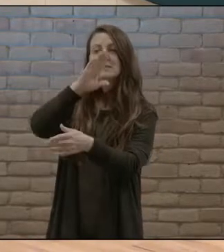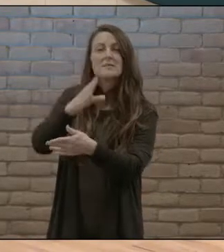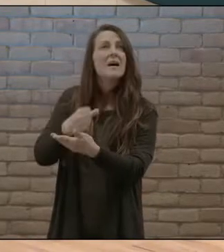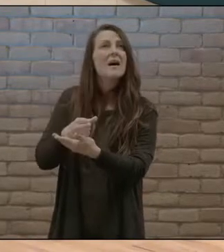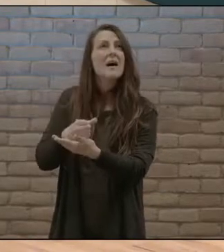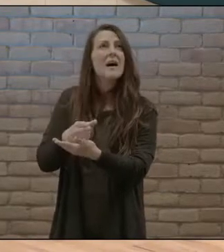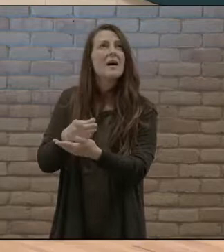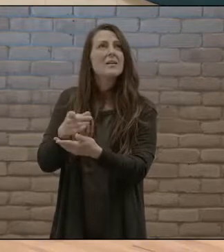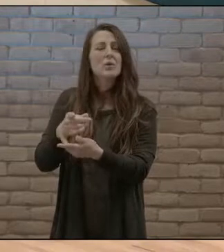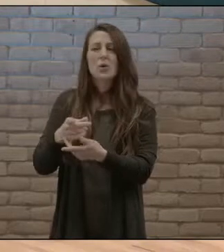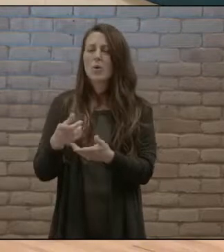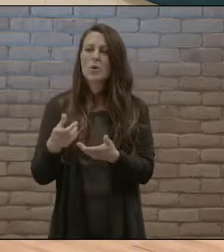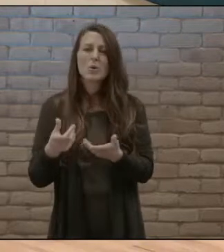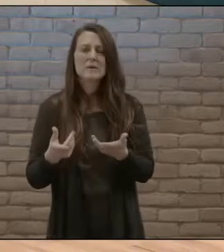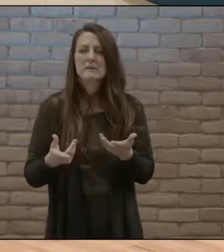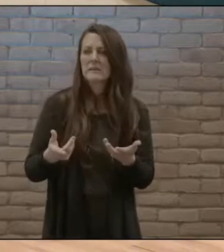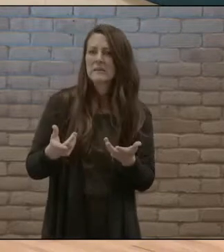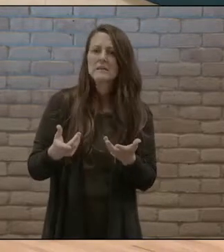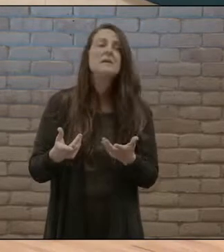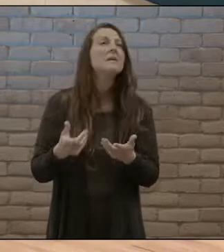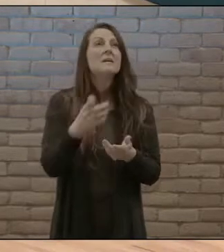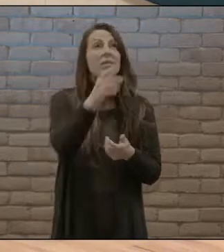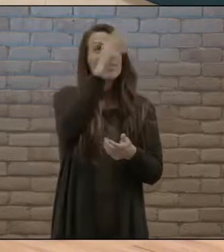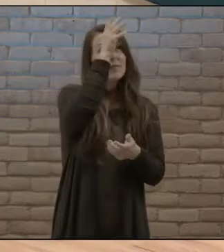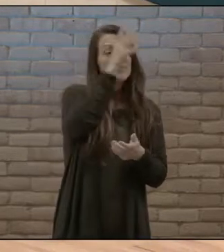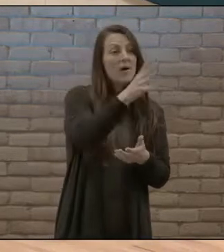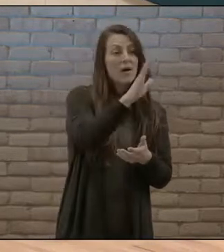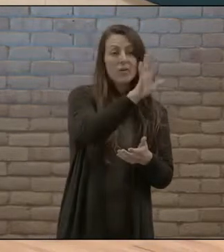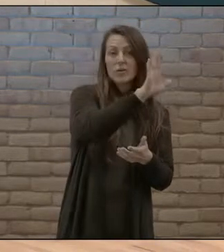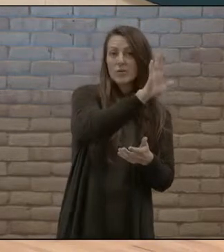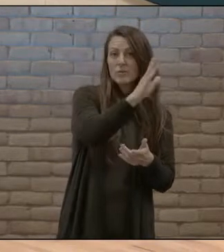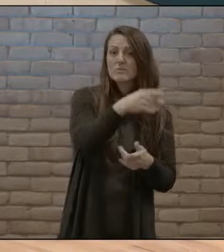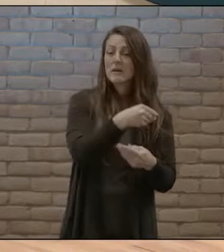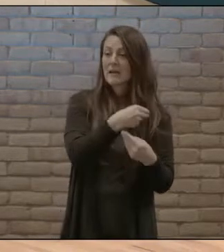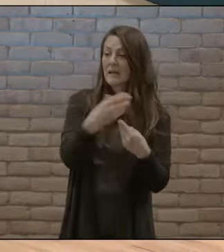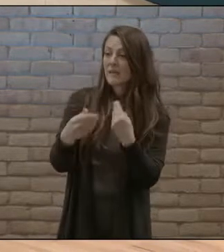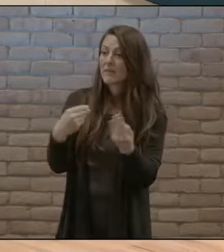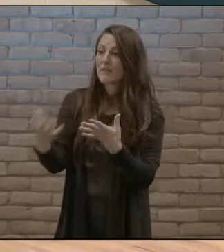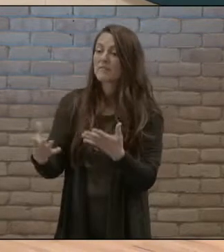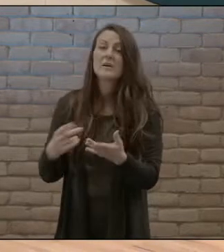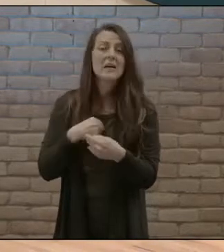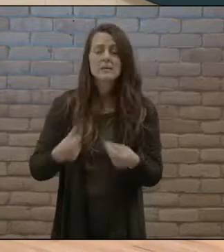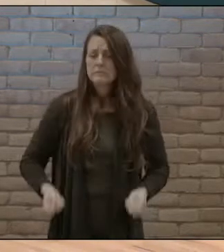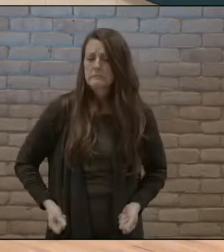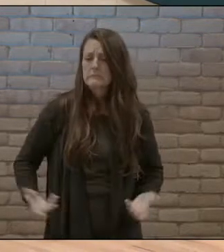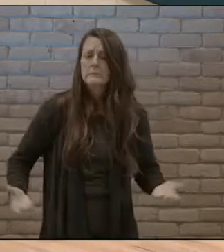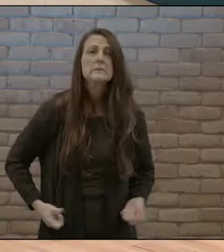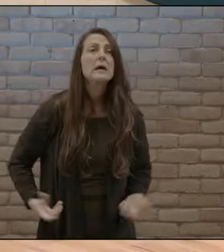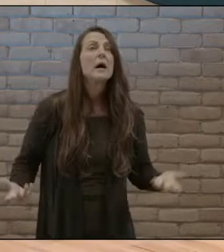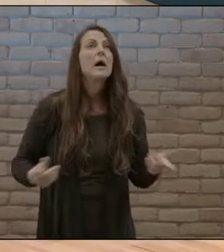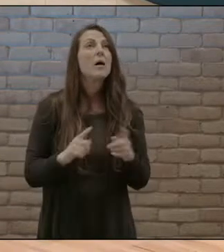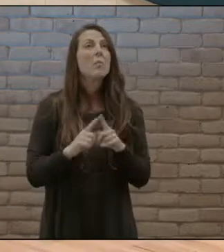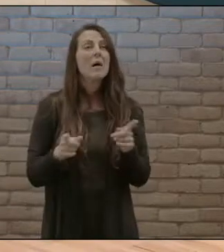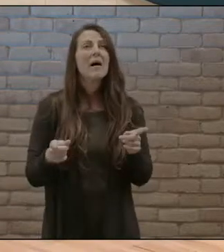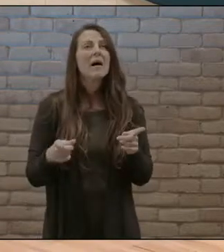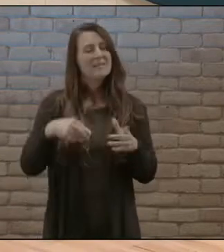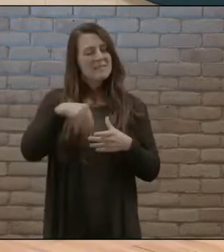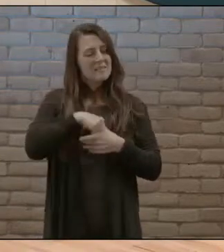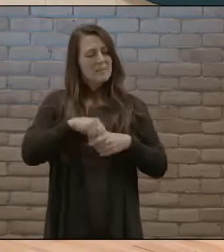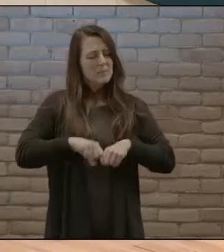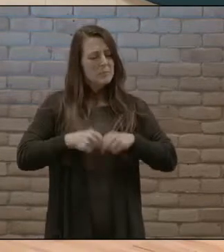squandering what the Father had given to him. And yet, in his